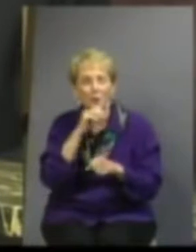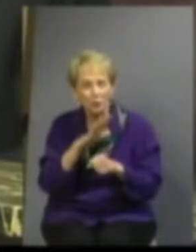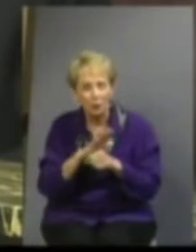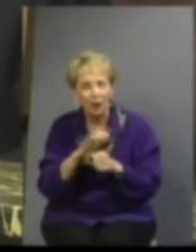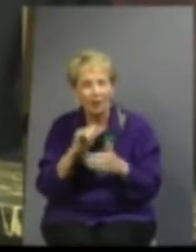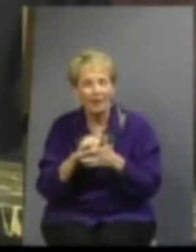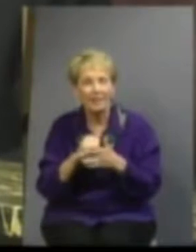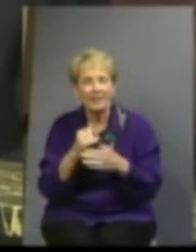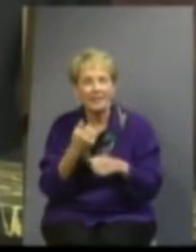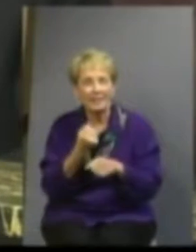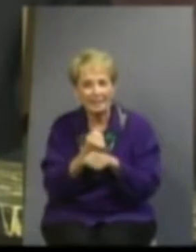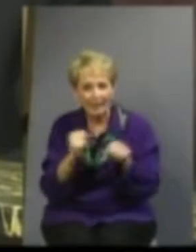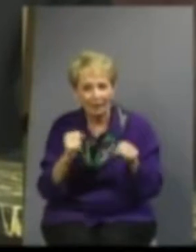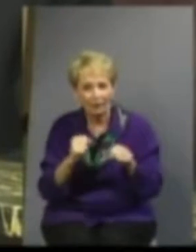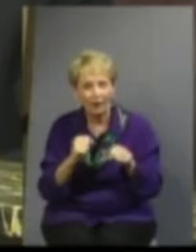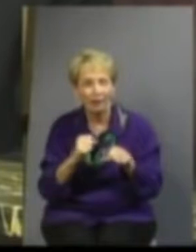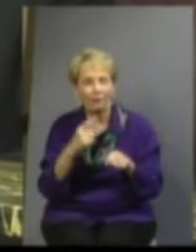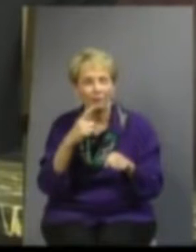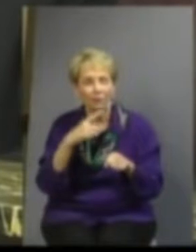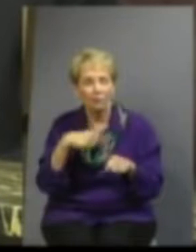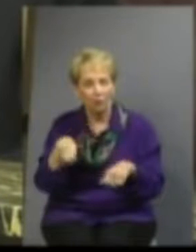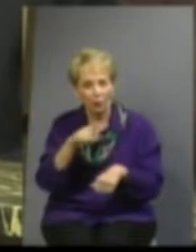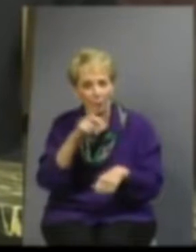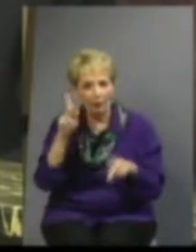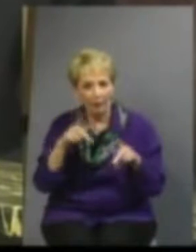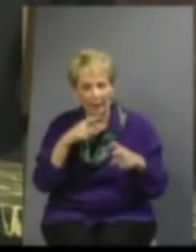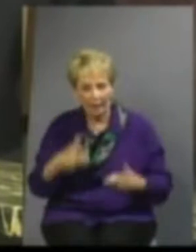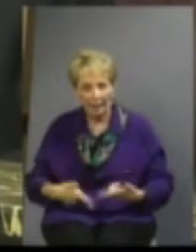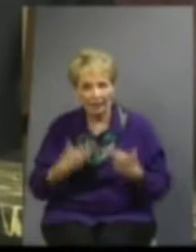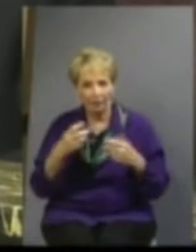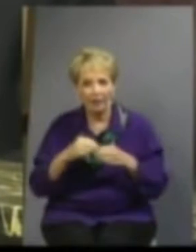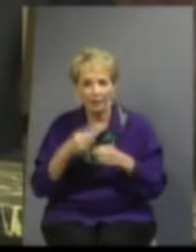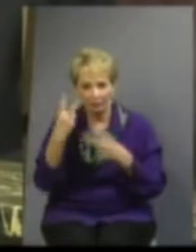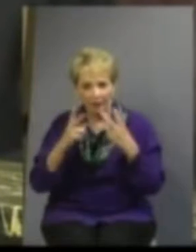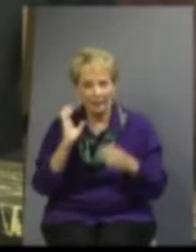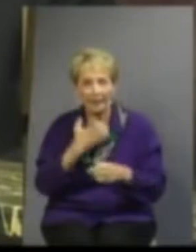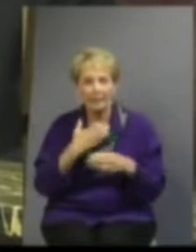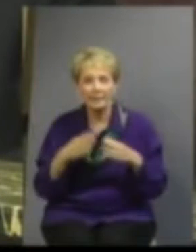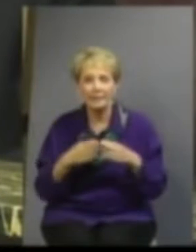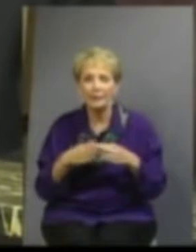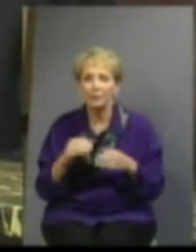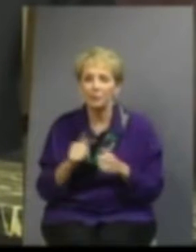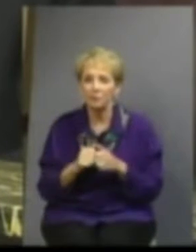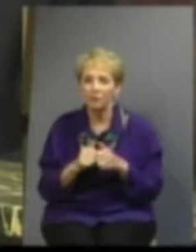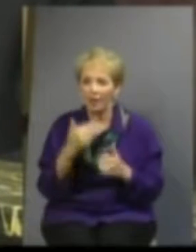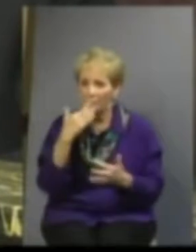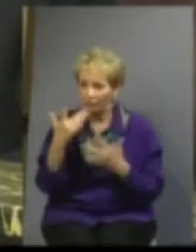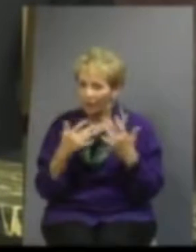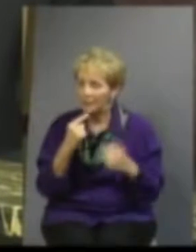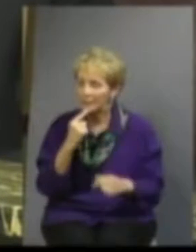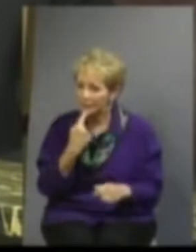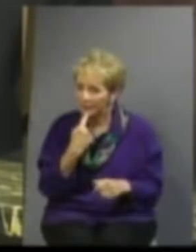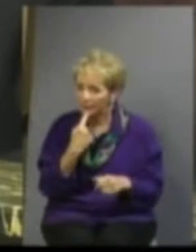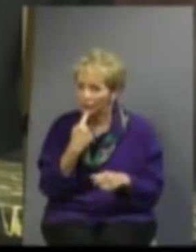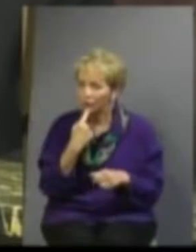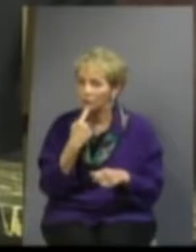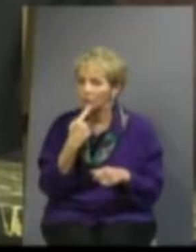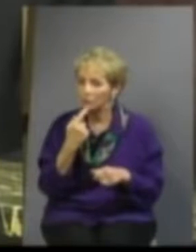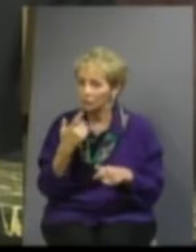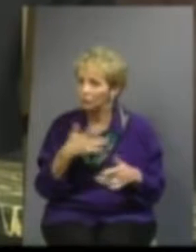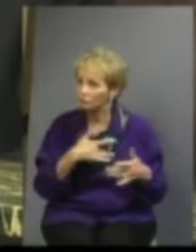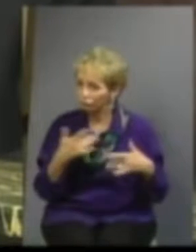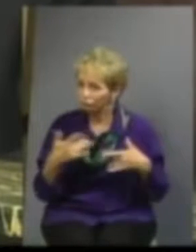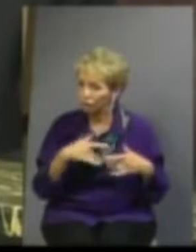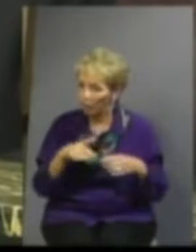the safety and security of all those living in and visiting our city. And whereas fire is a serious public safety concern,